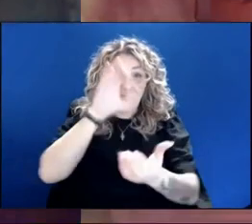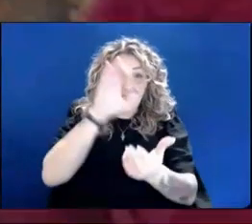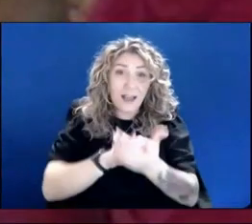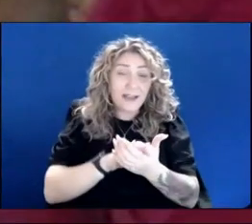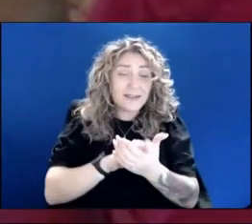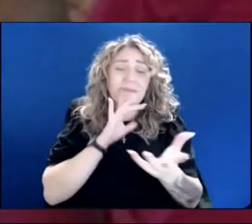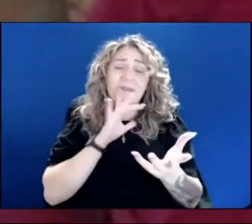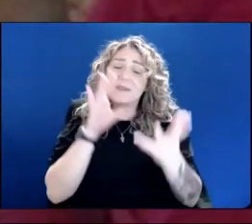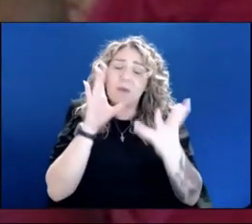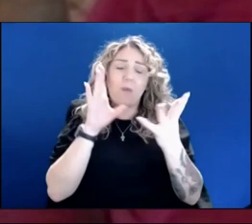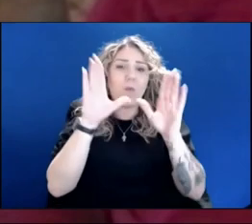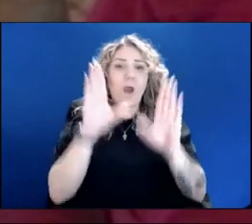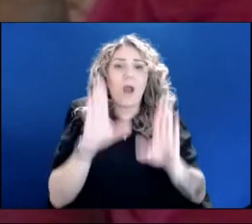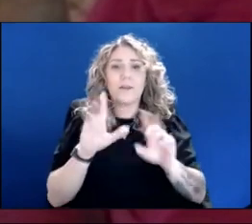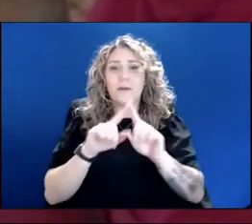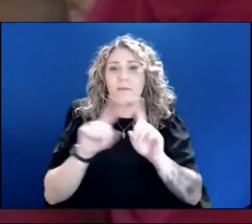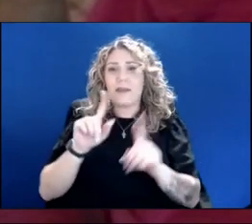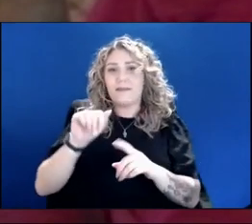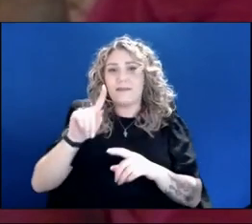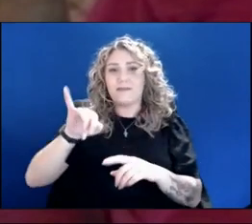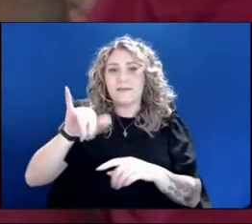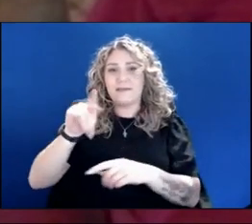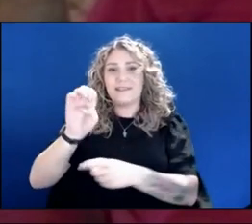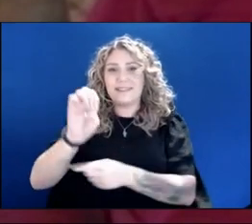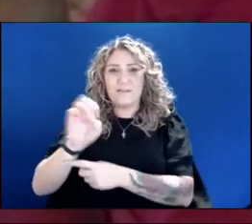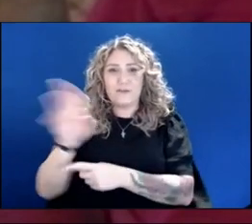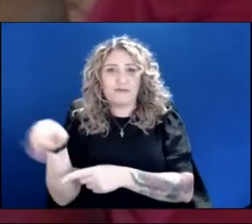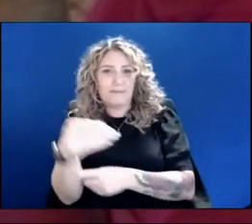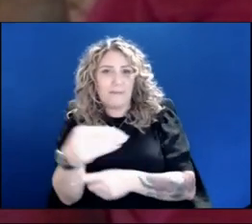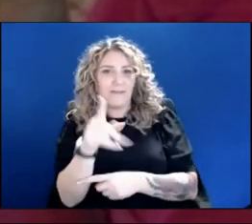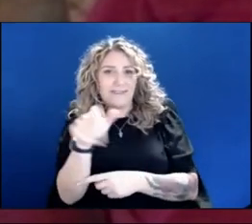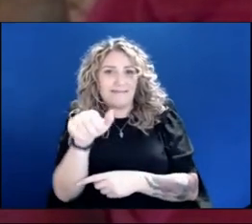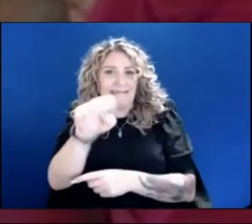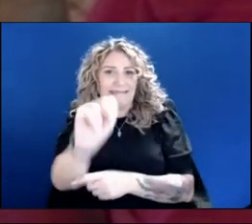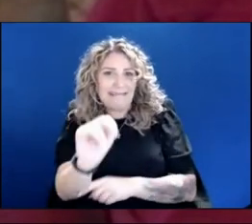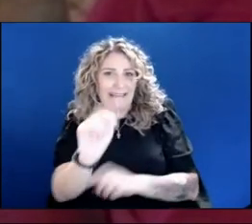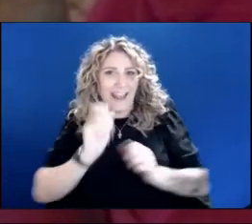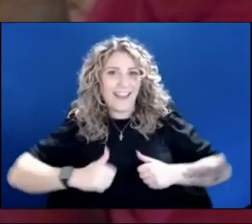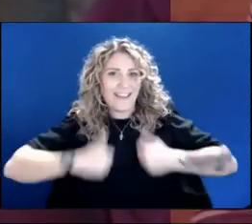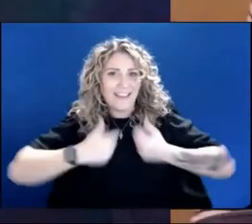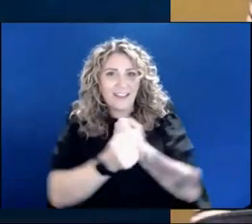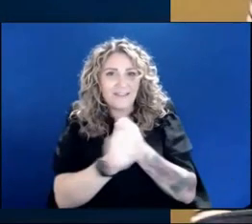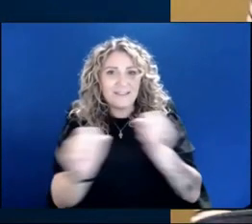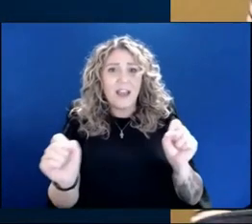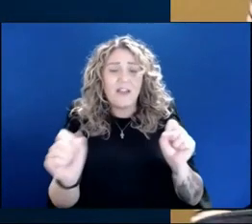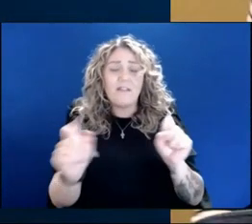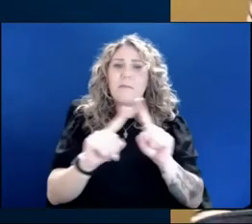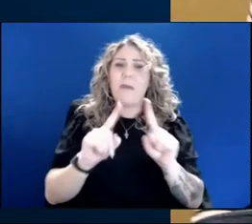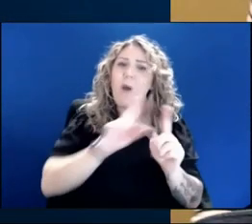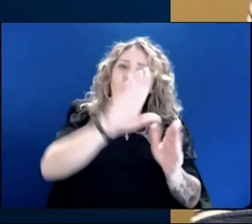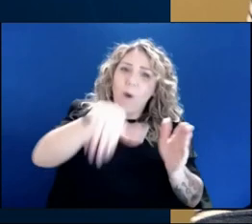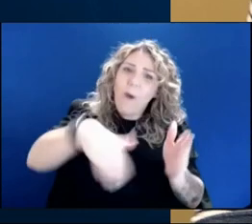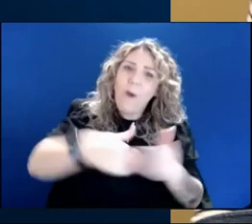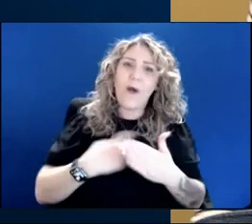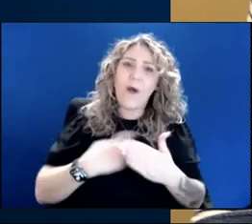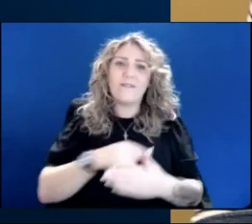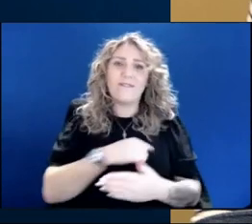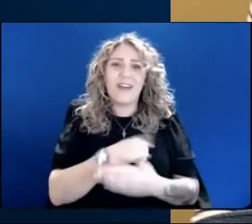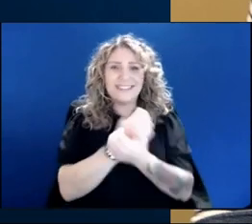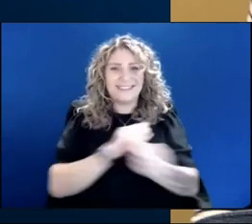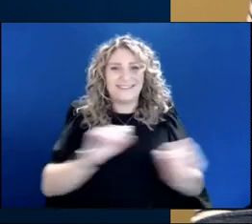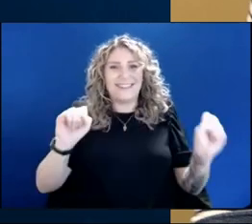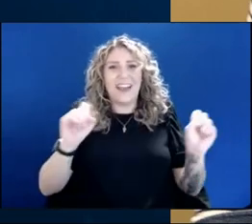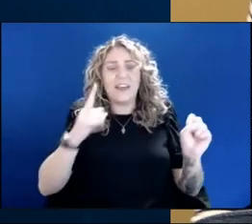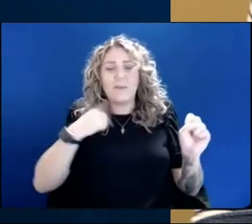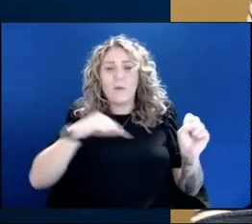did Stephanie give Dan a life-saving gift, she gave all of us who love Dan and know Dan, we now get the opportunity